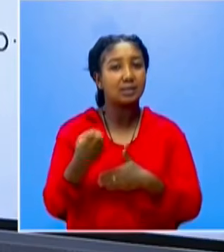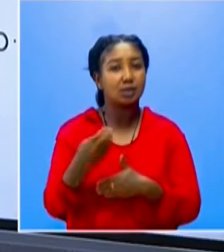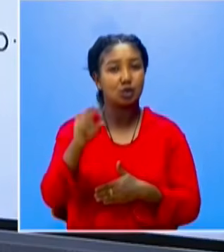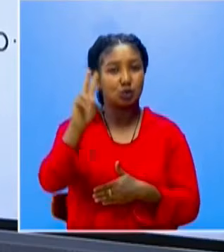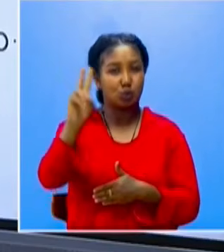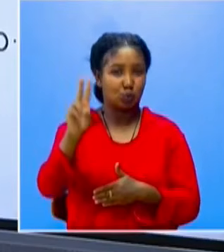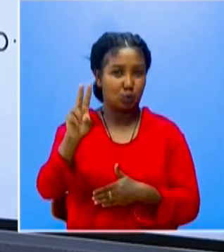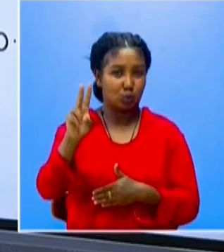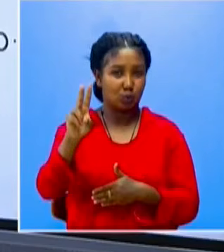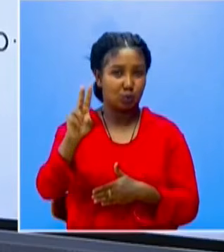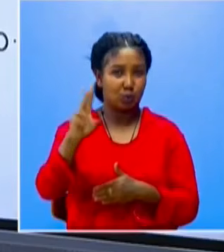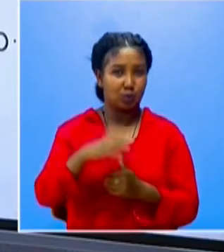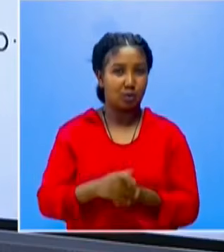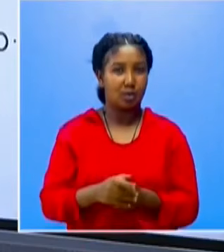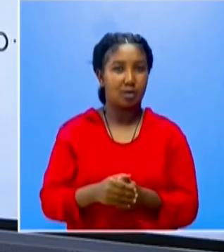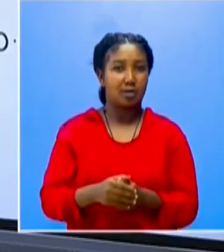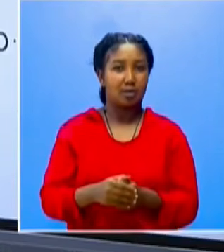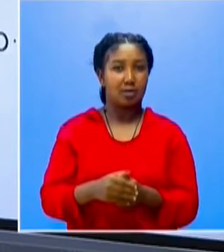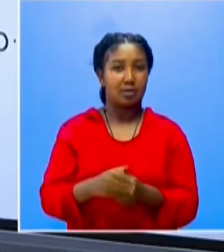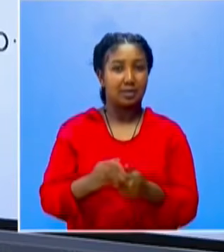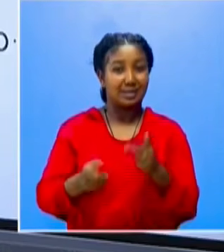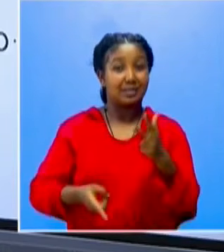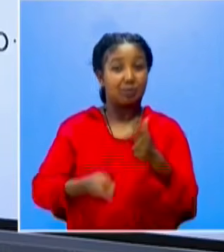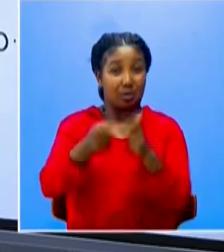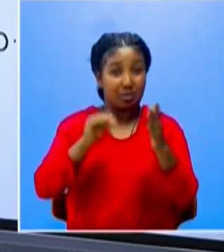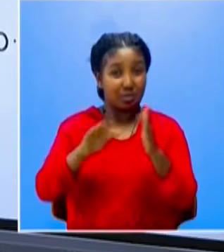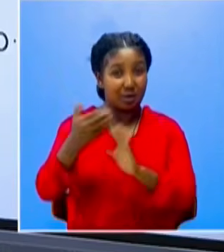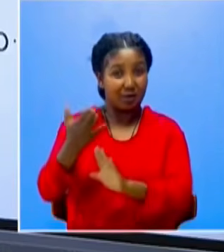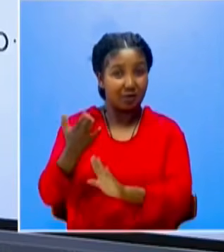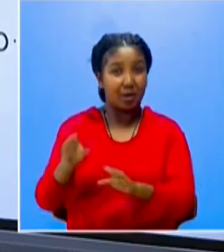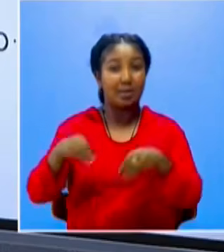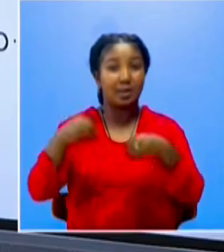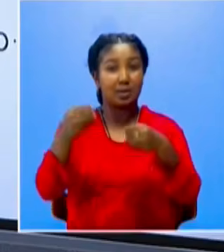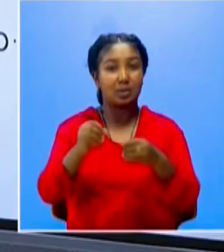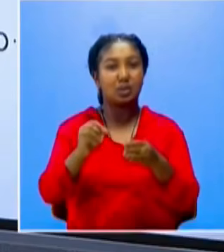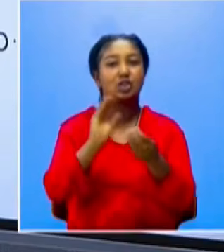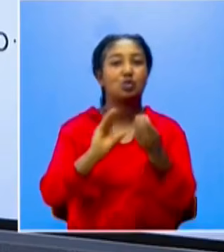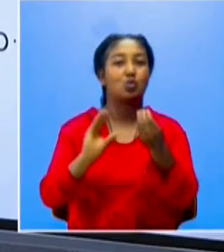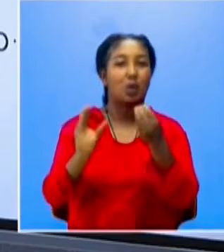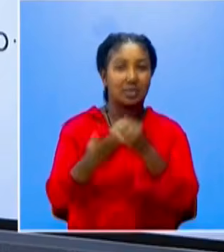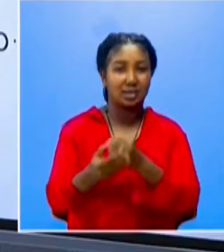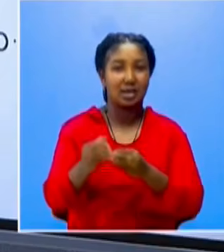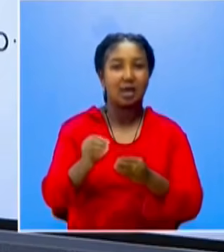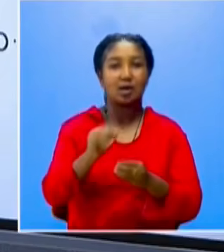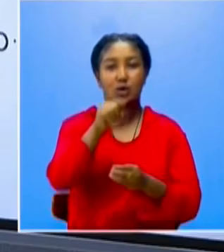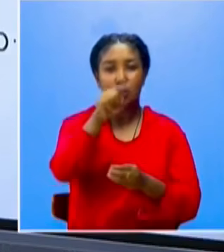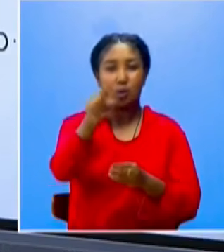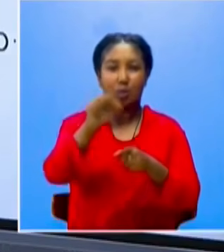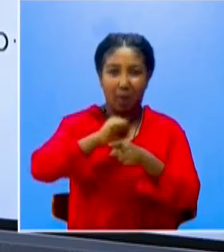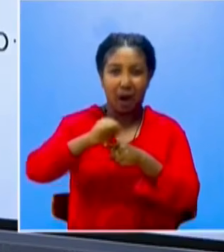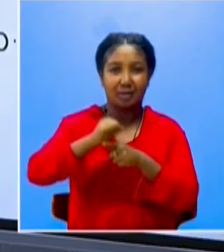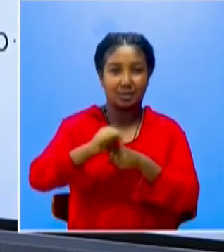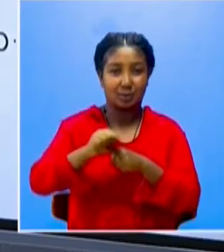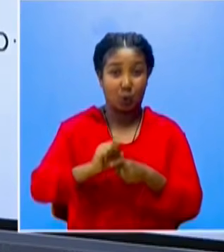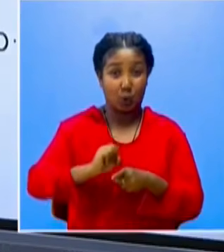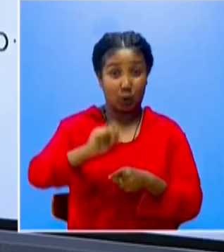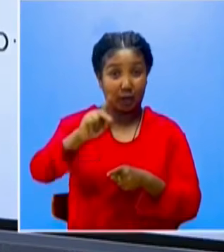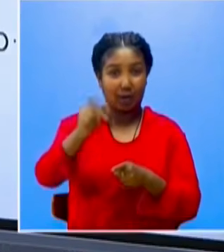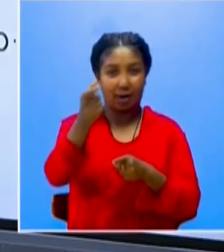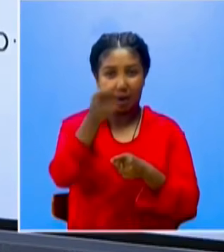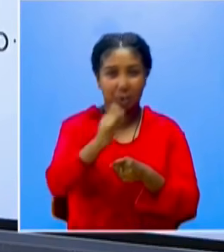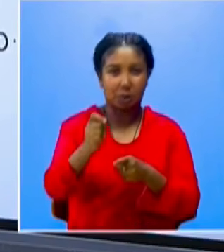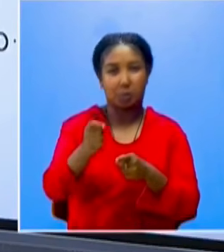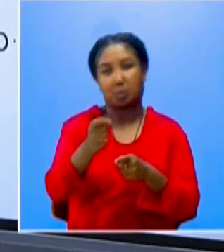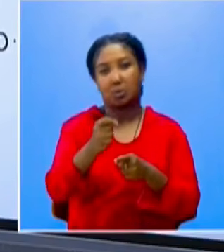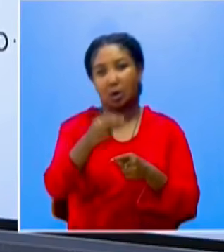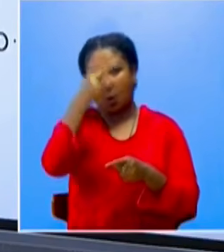2 patterns. Before I go to the third one, let me give you a situation and you practice writing or making